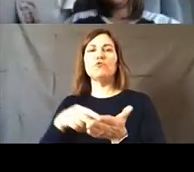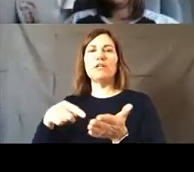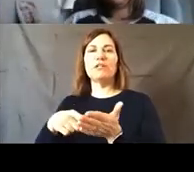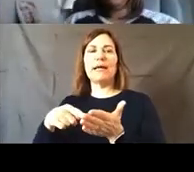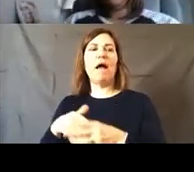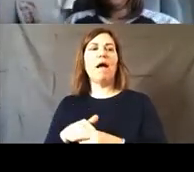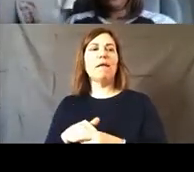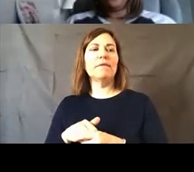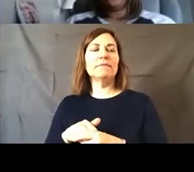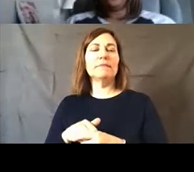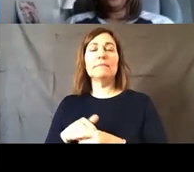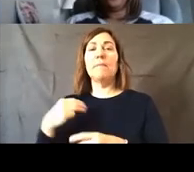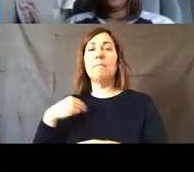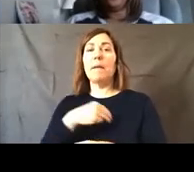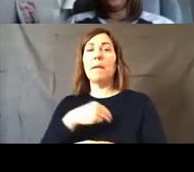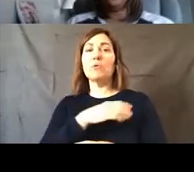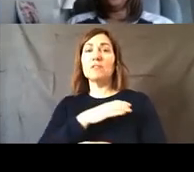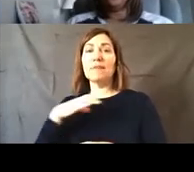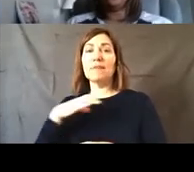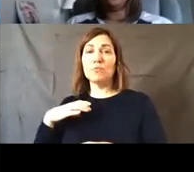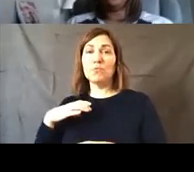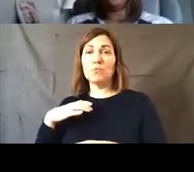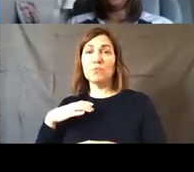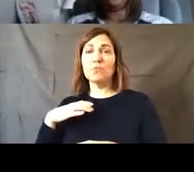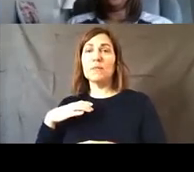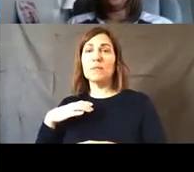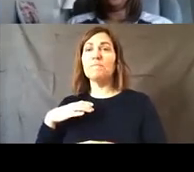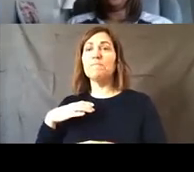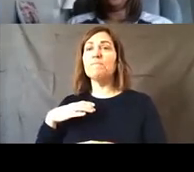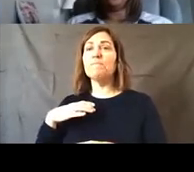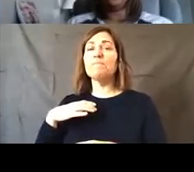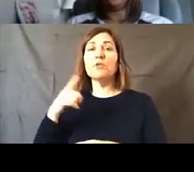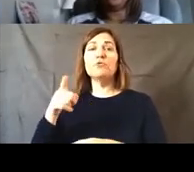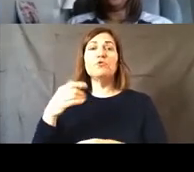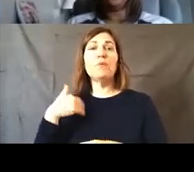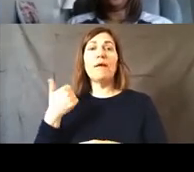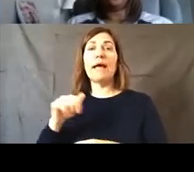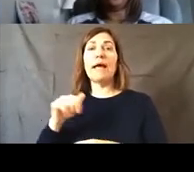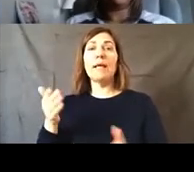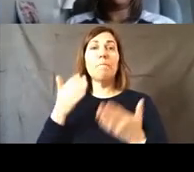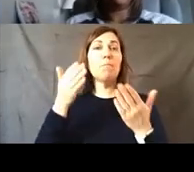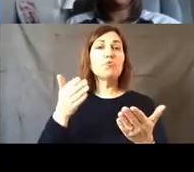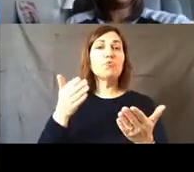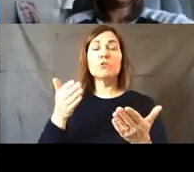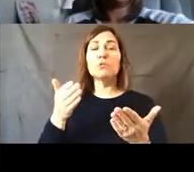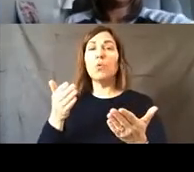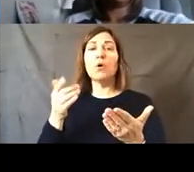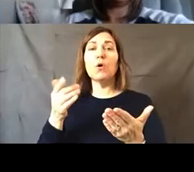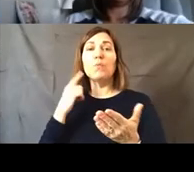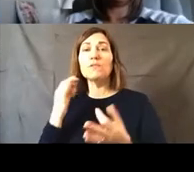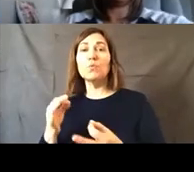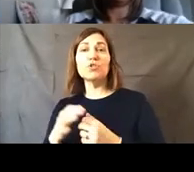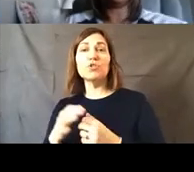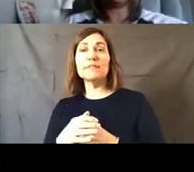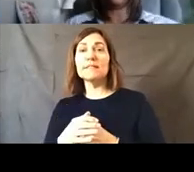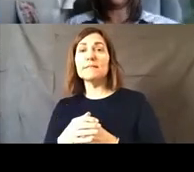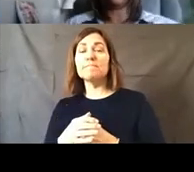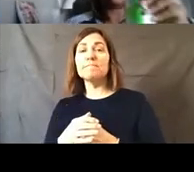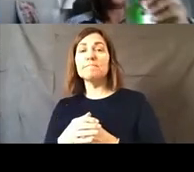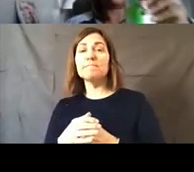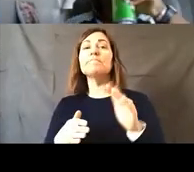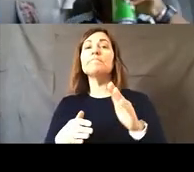Members of council, do you have anything in motions and resolutions? Mm-hmm. Mr. Chair. Mr.